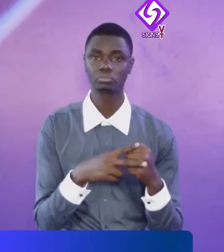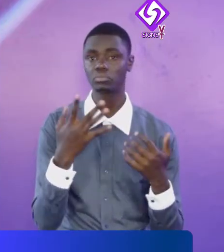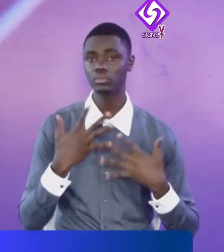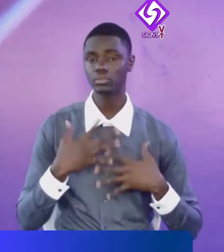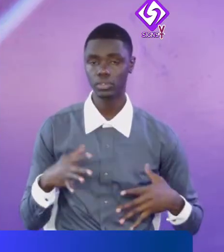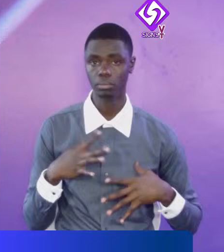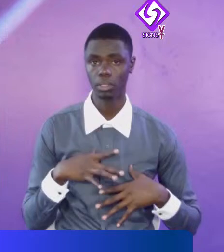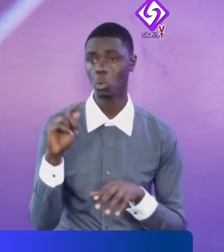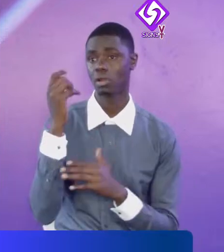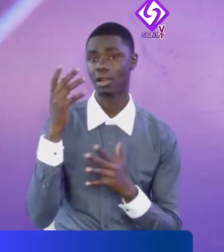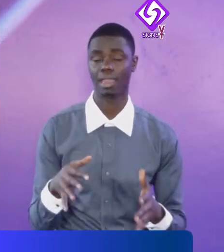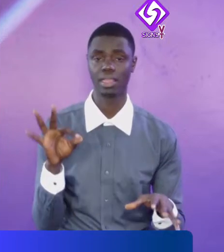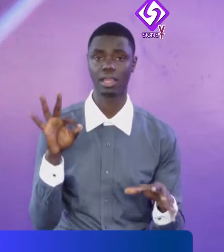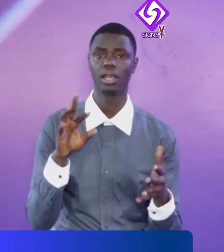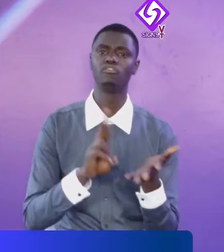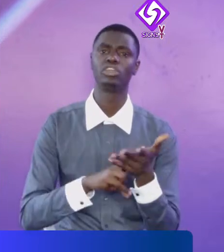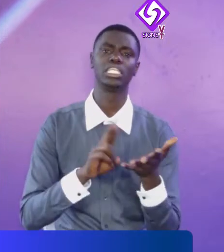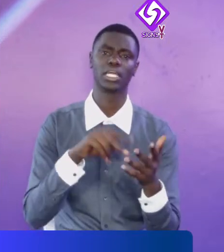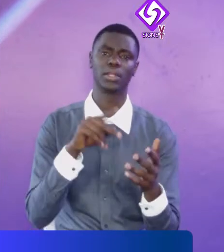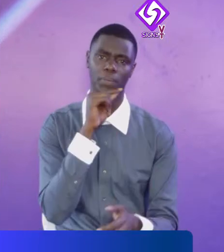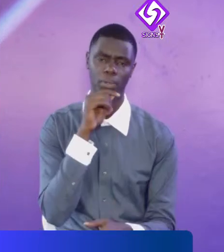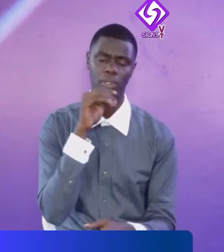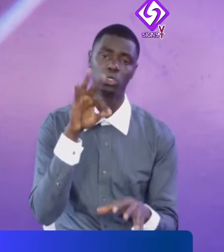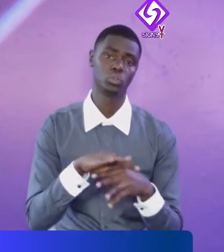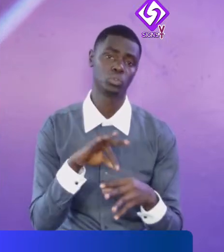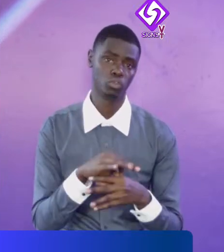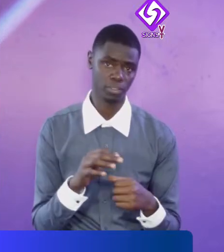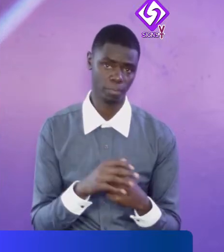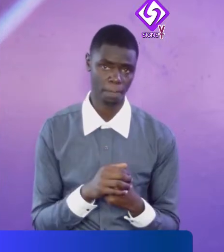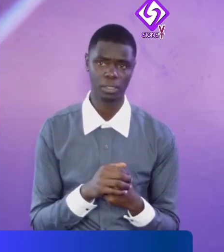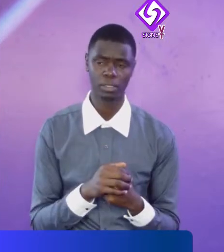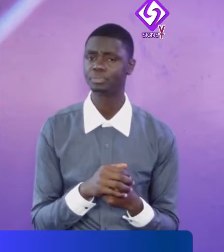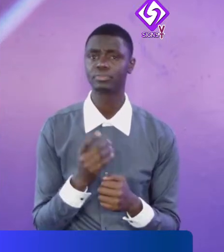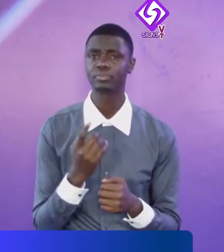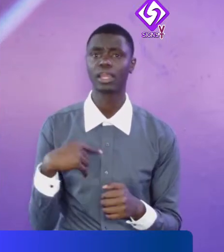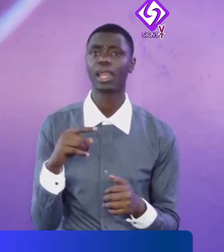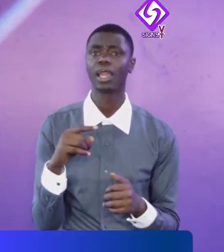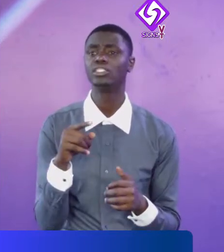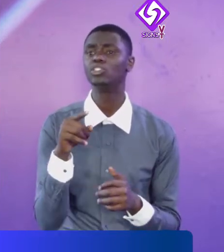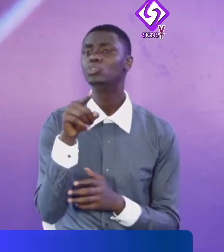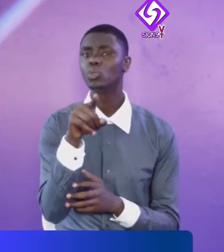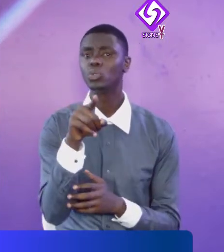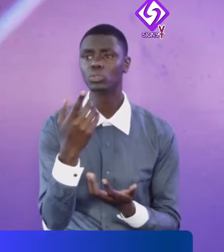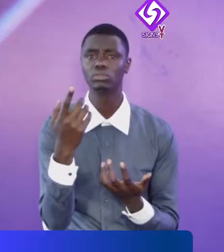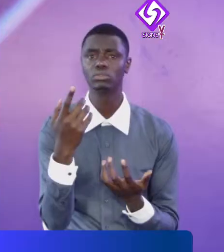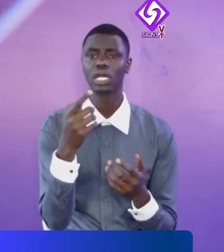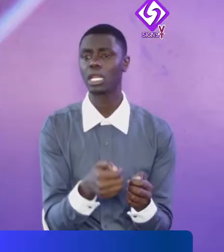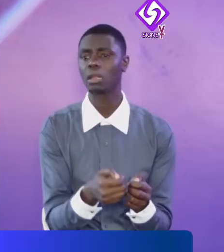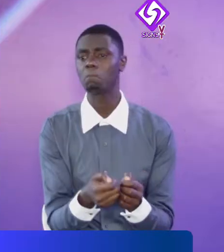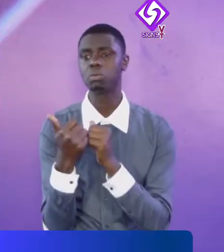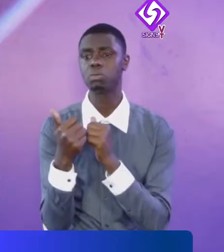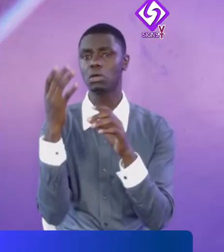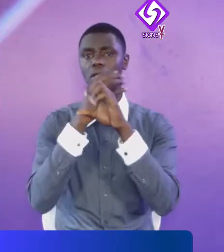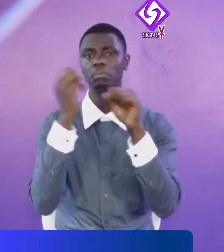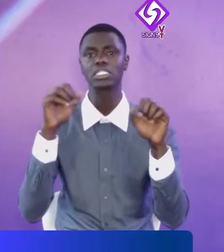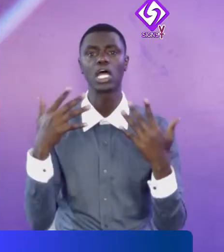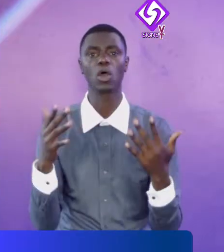or Kenyans have only registered to vote. How are you unseating a president without